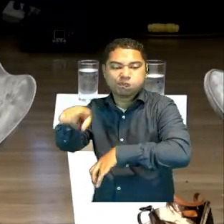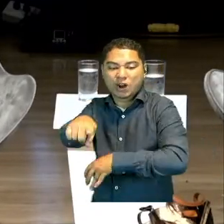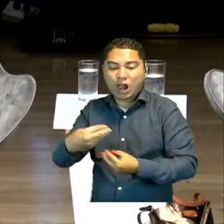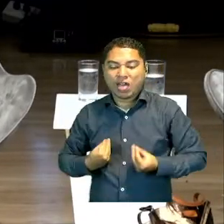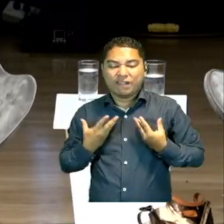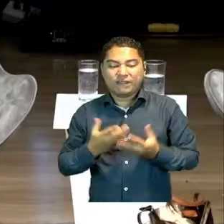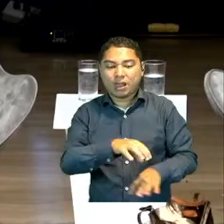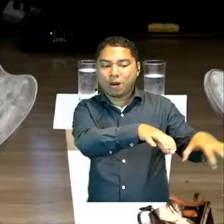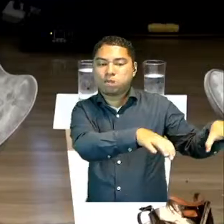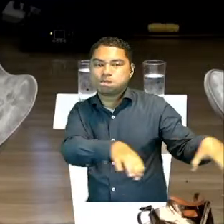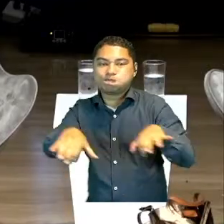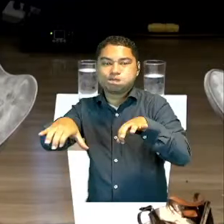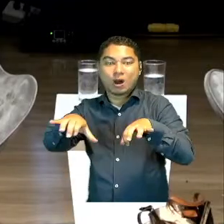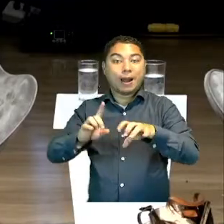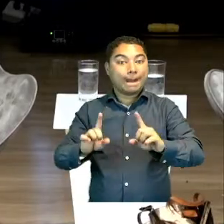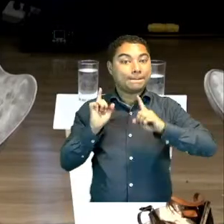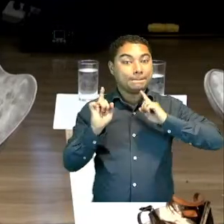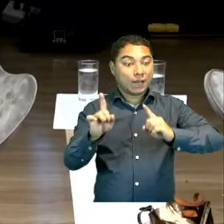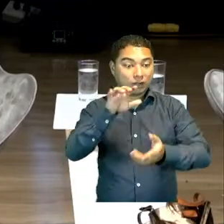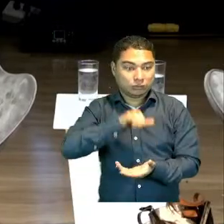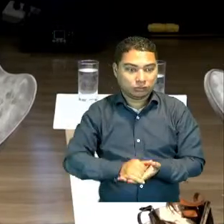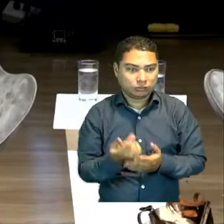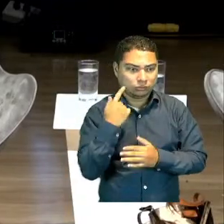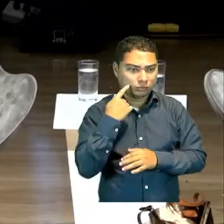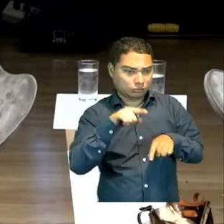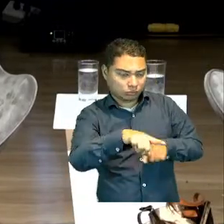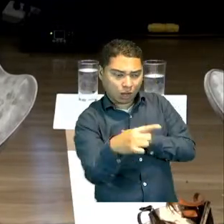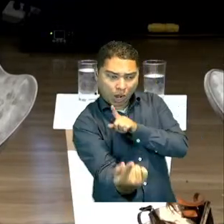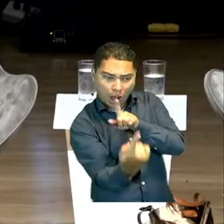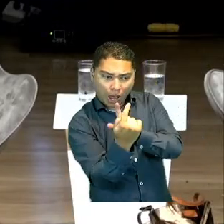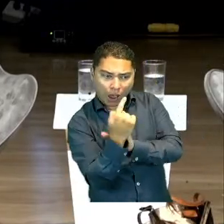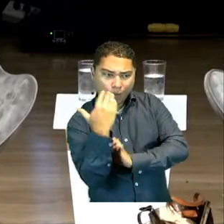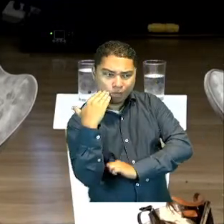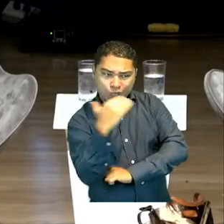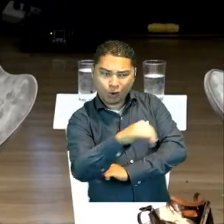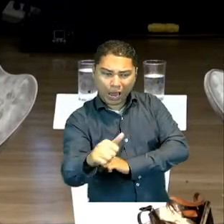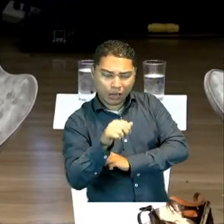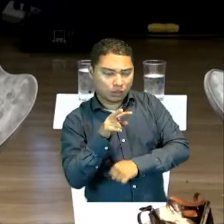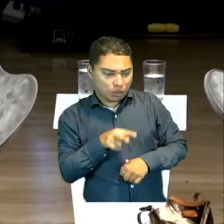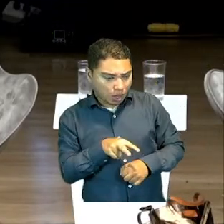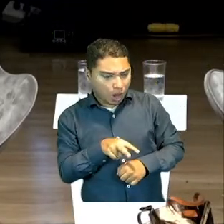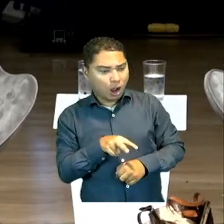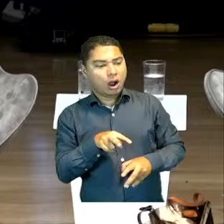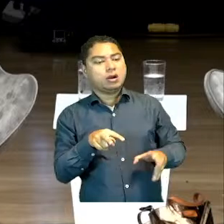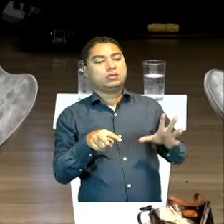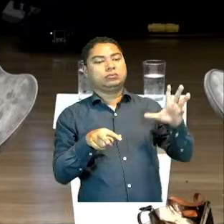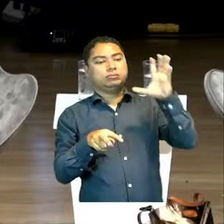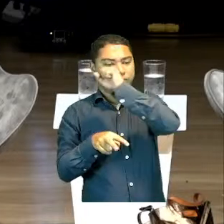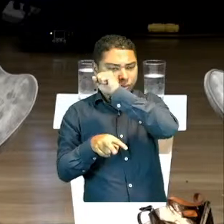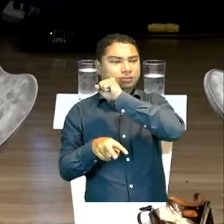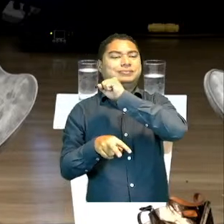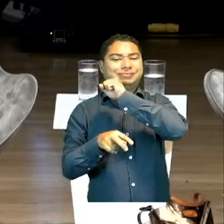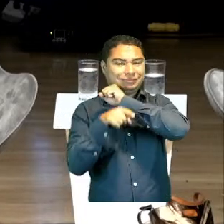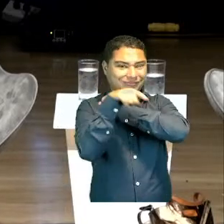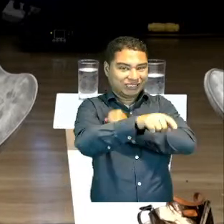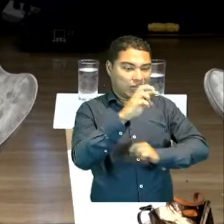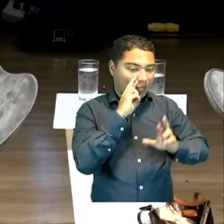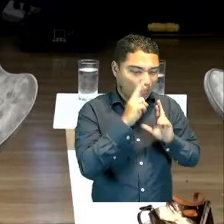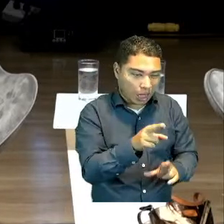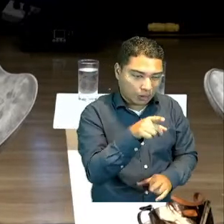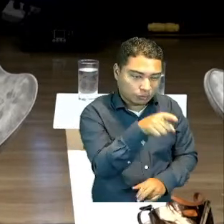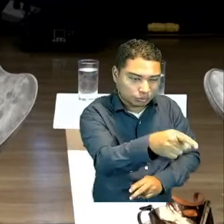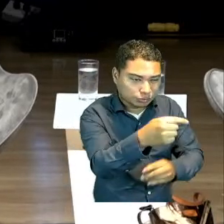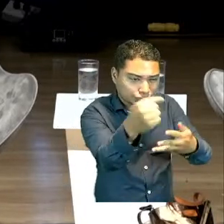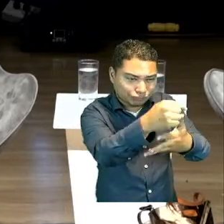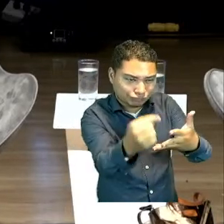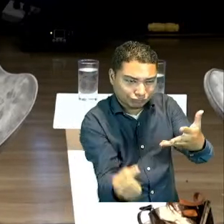denied as part of our, we live in our daily livelihoods. And when I see women that I admire so much, and I have